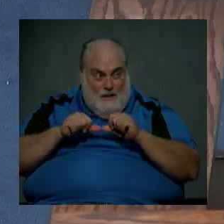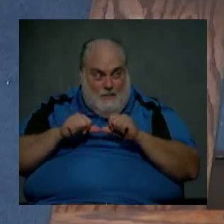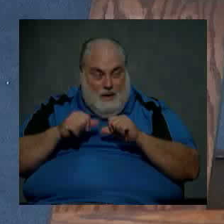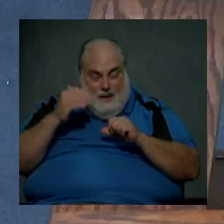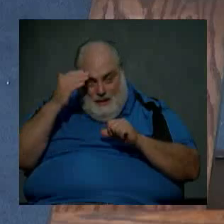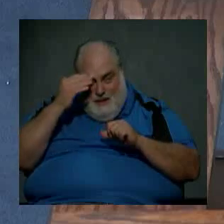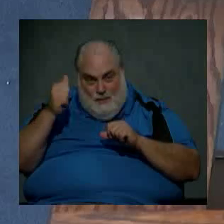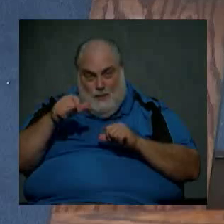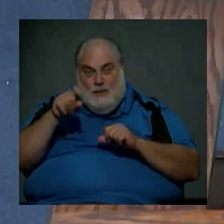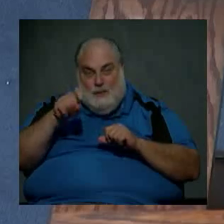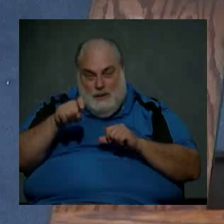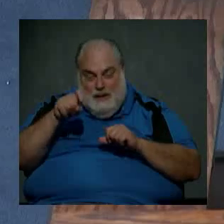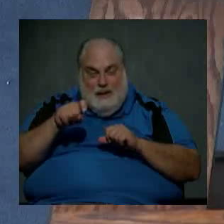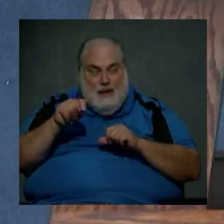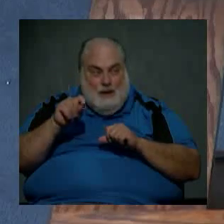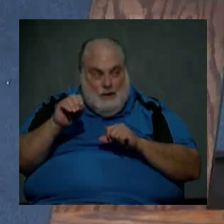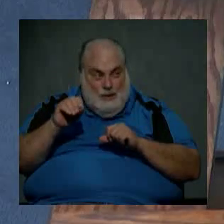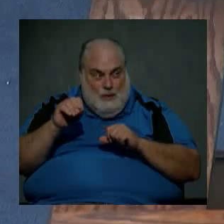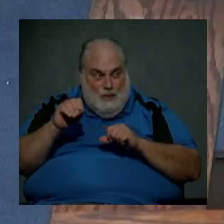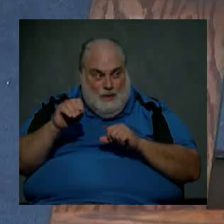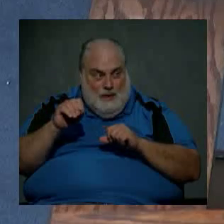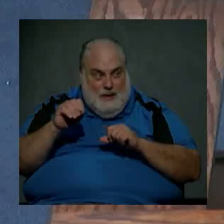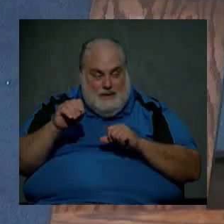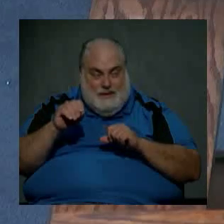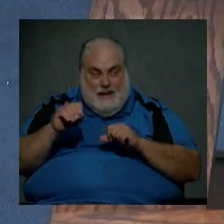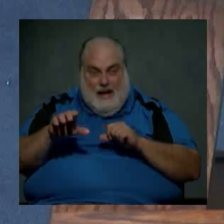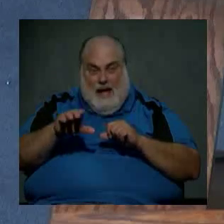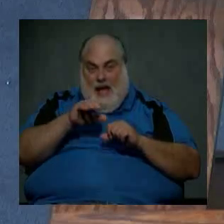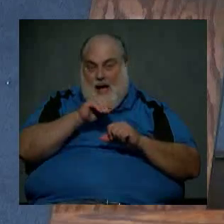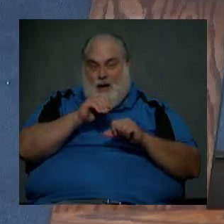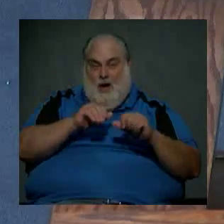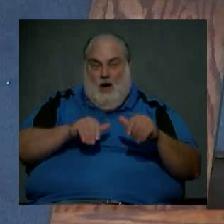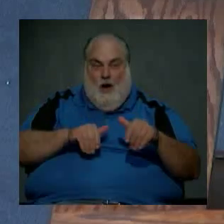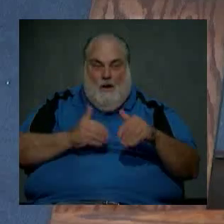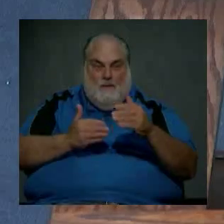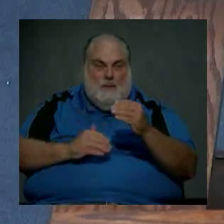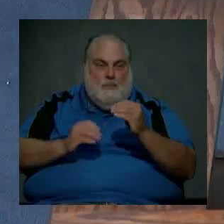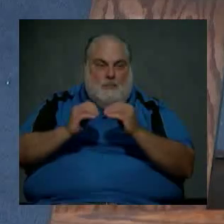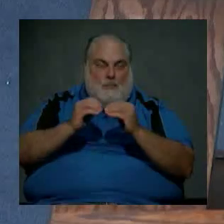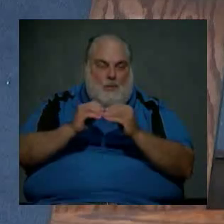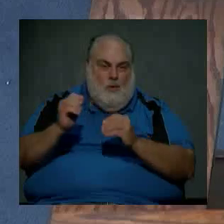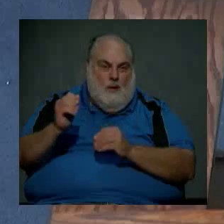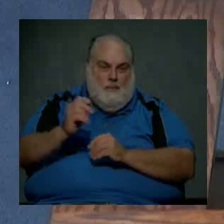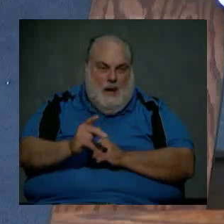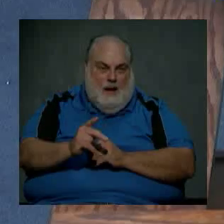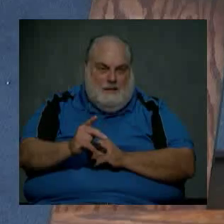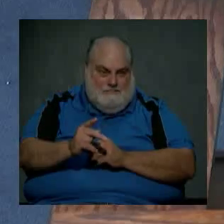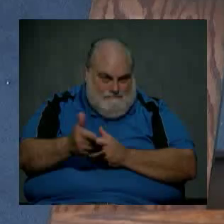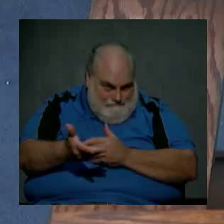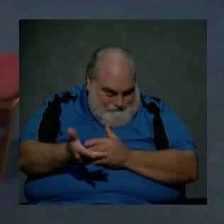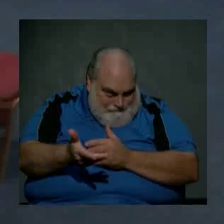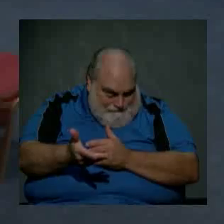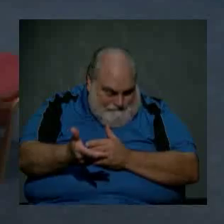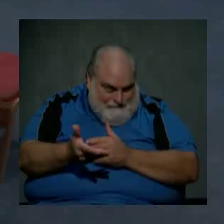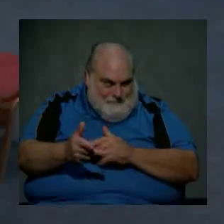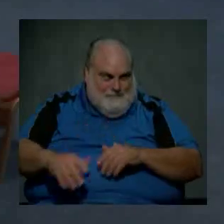because we really need to, if we take something out, can we offer the public something back? I'm just throwing that out